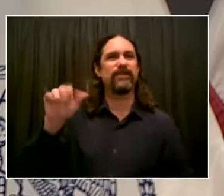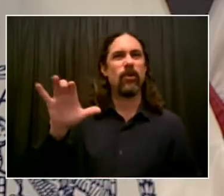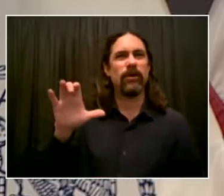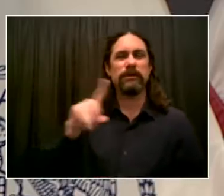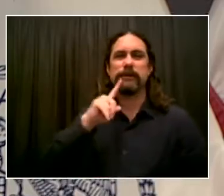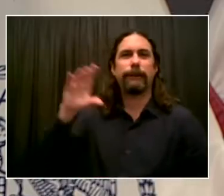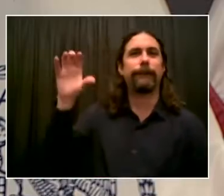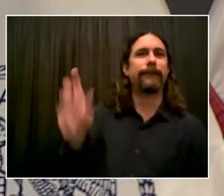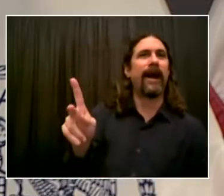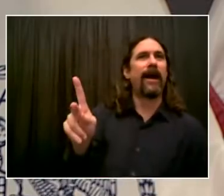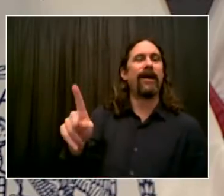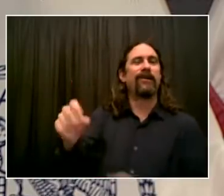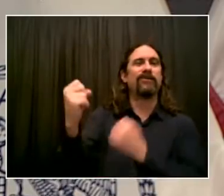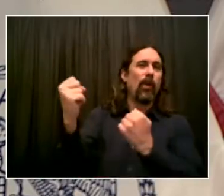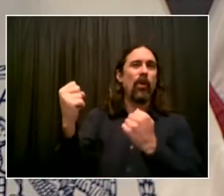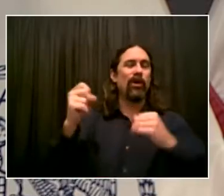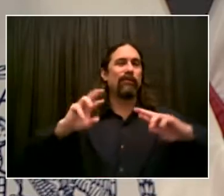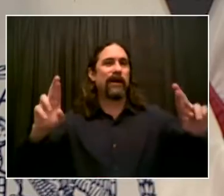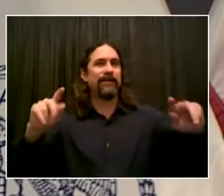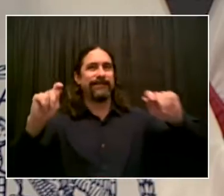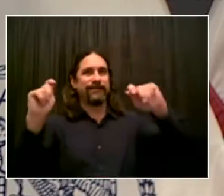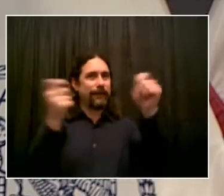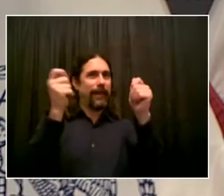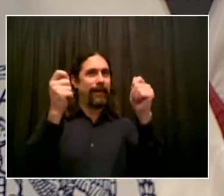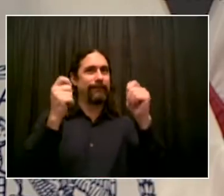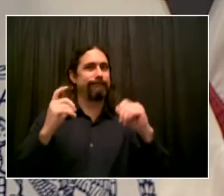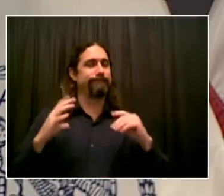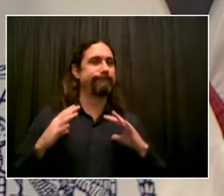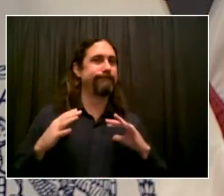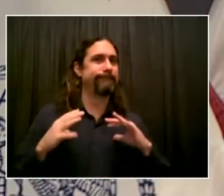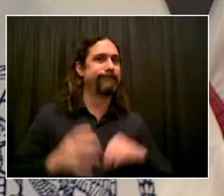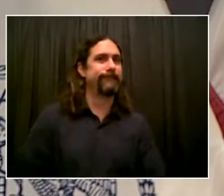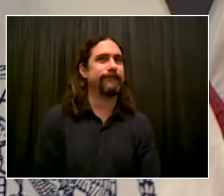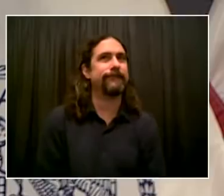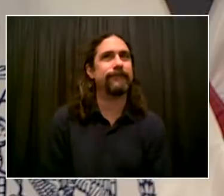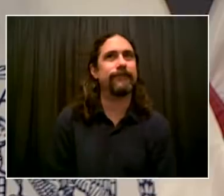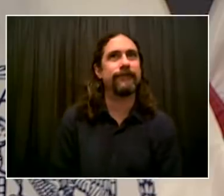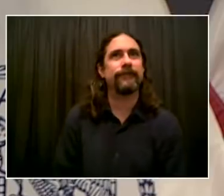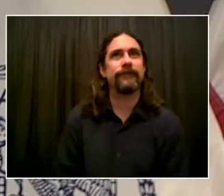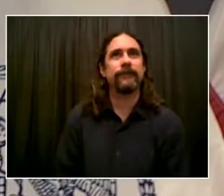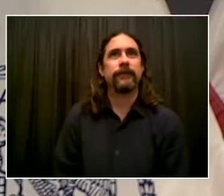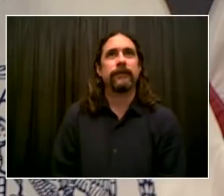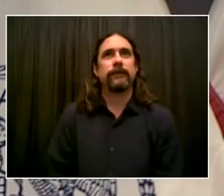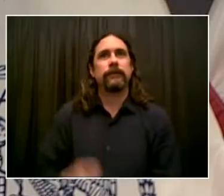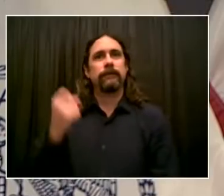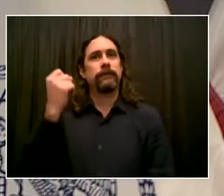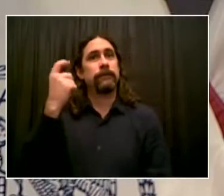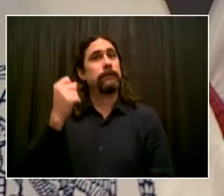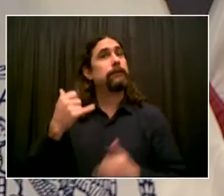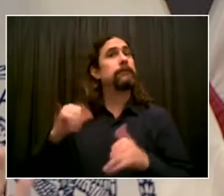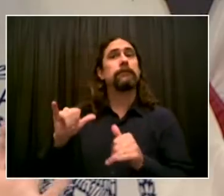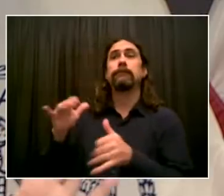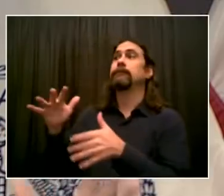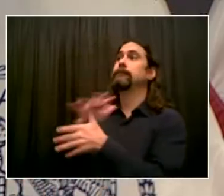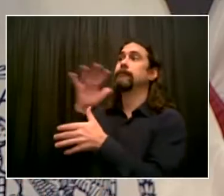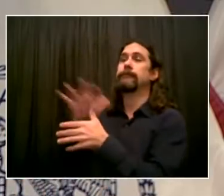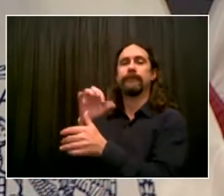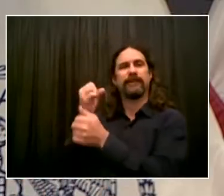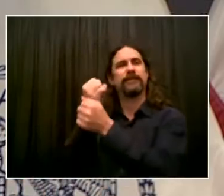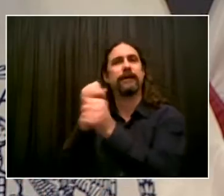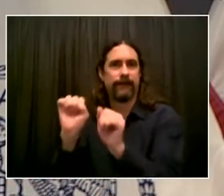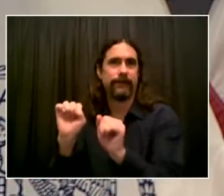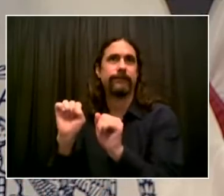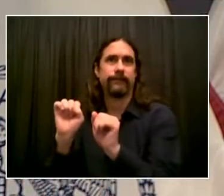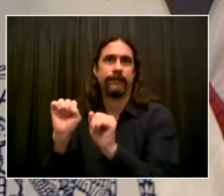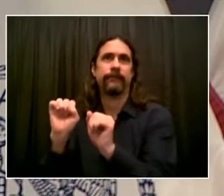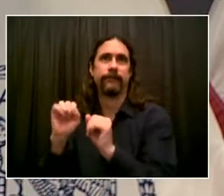but we also are very, very aware we're going to put safety first, health first, as always. That's what's gotten us out of being the epicenter